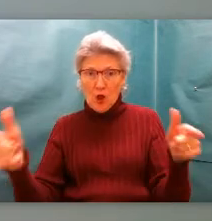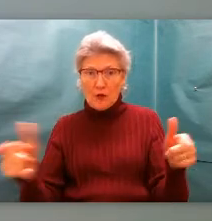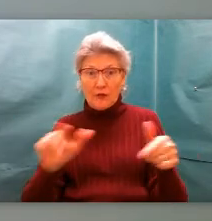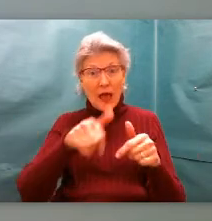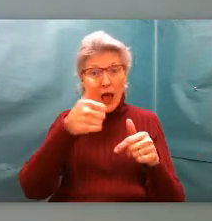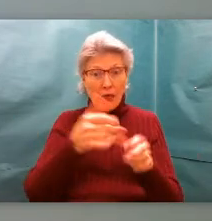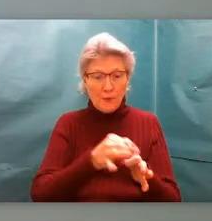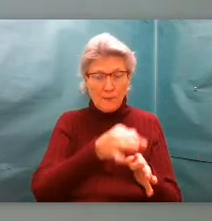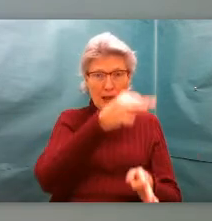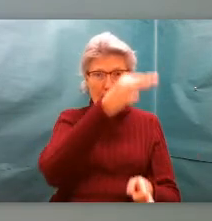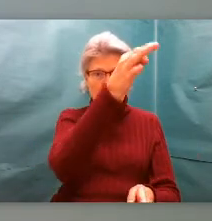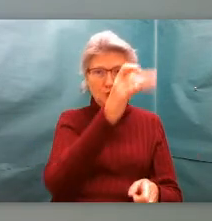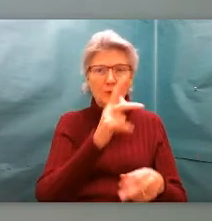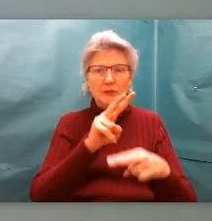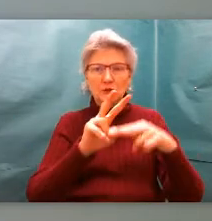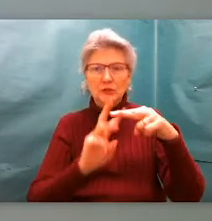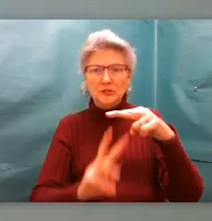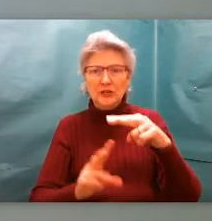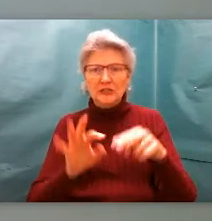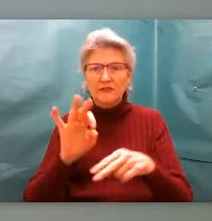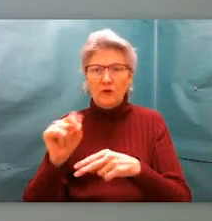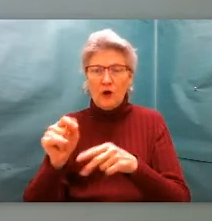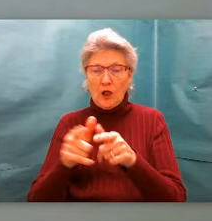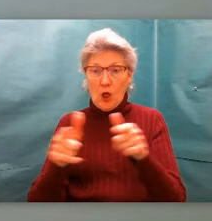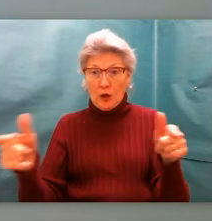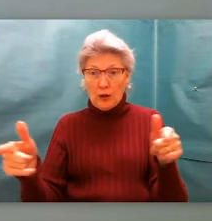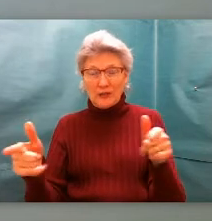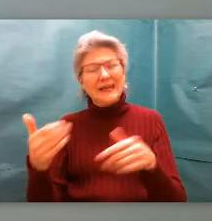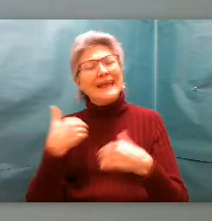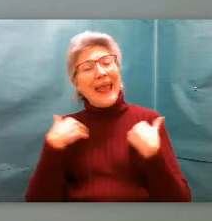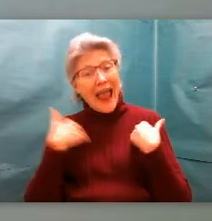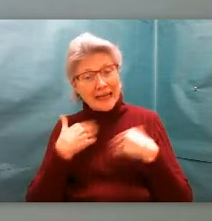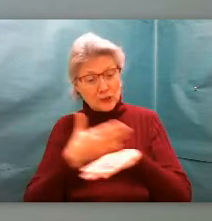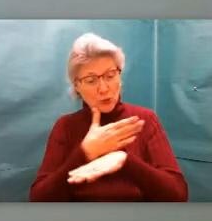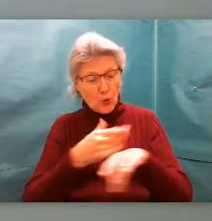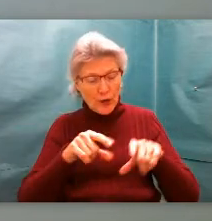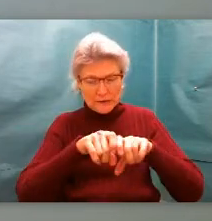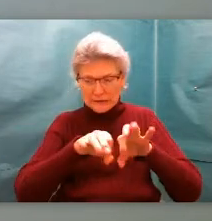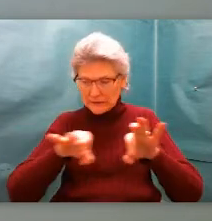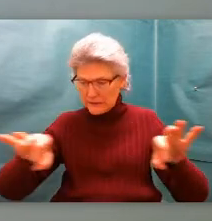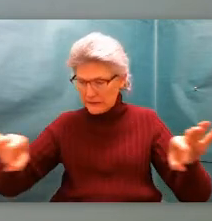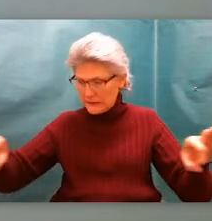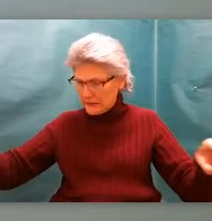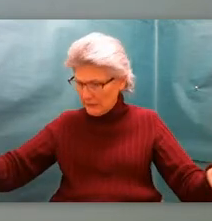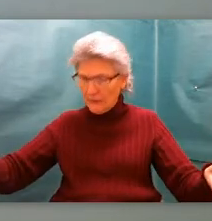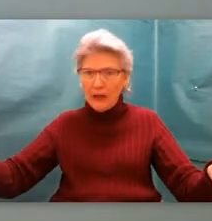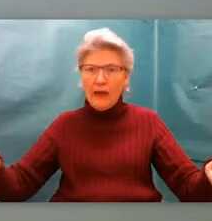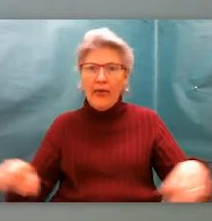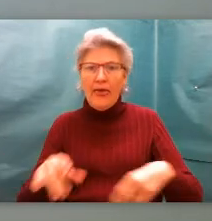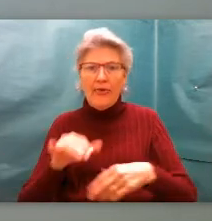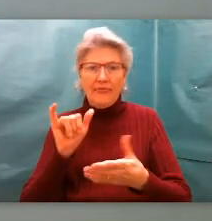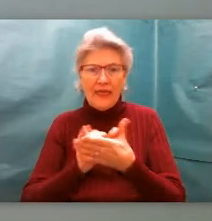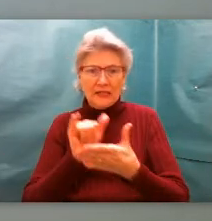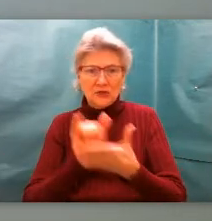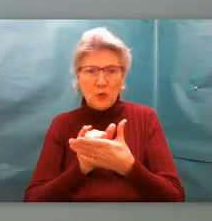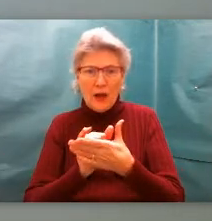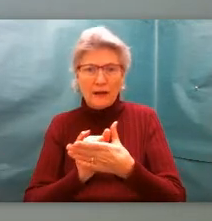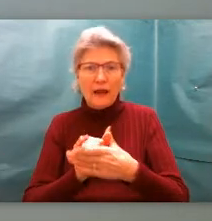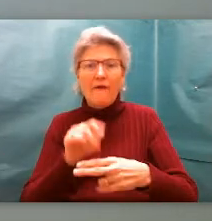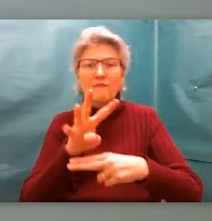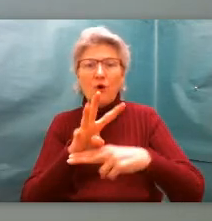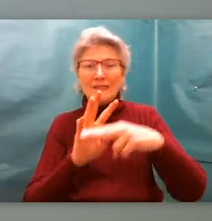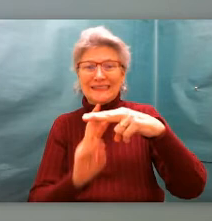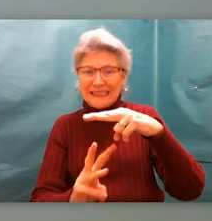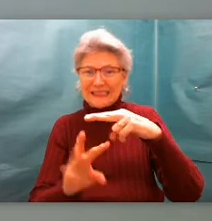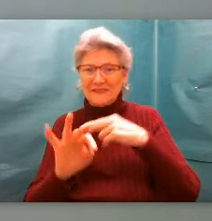of wood that is 4 6-foot long. Is the strip of wood long enough to make both masts? So